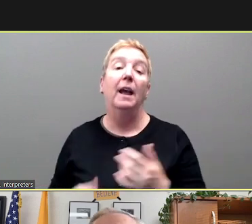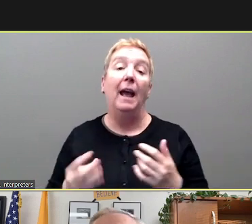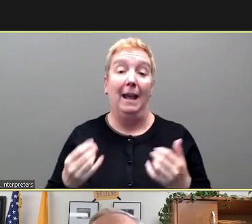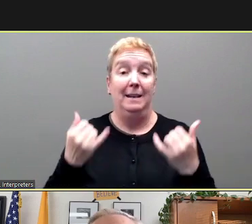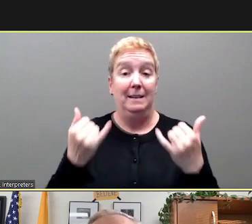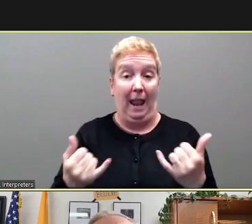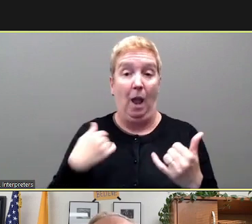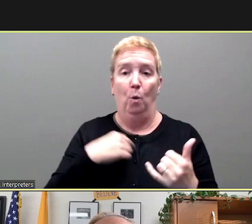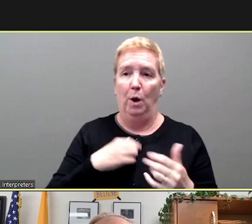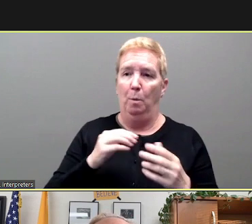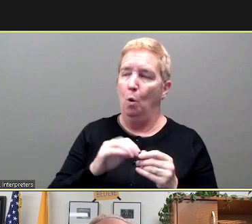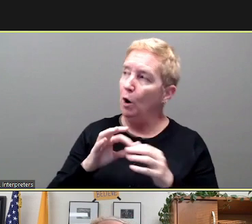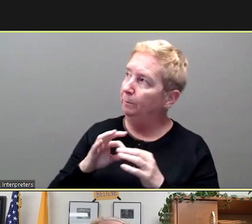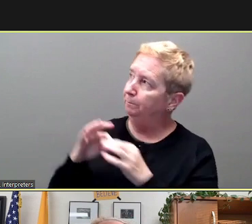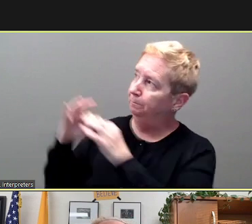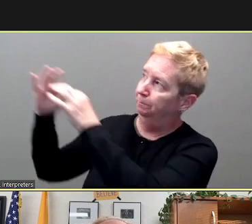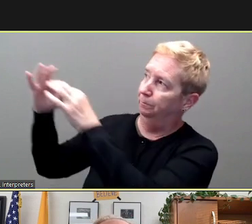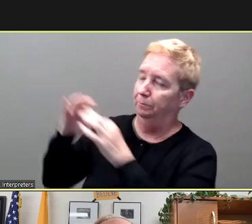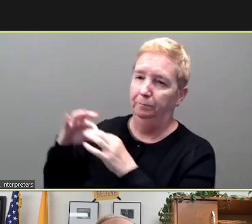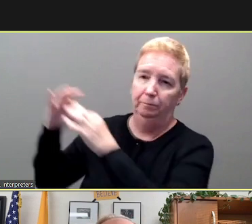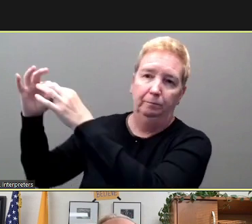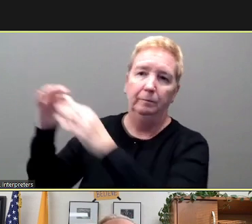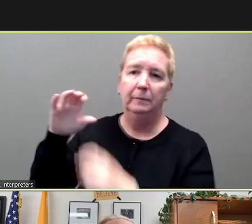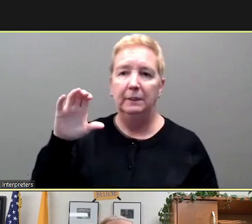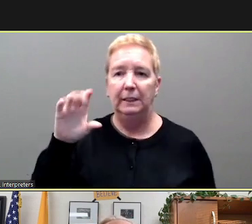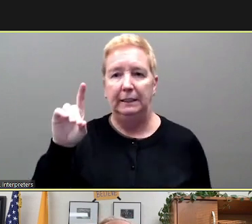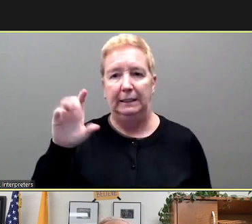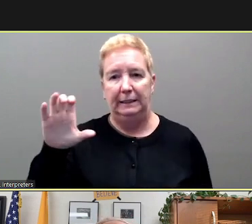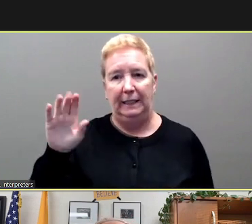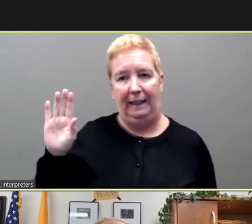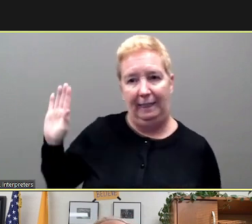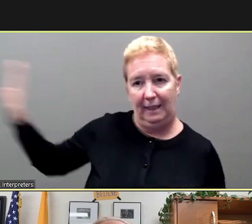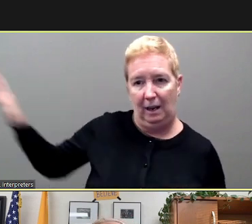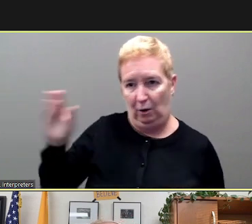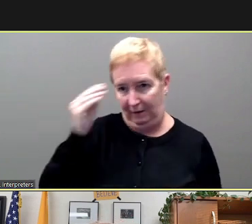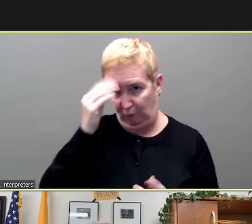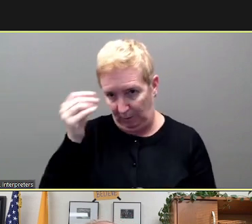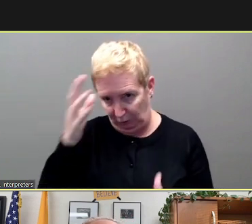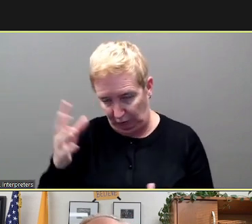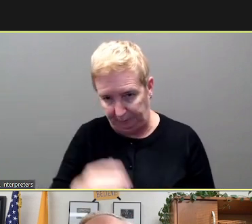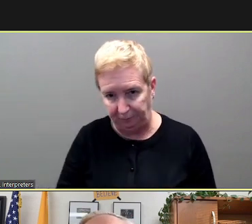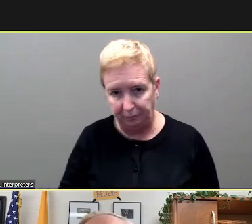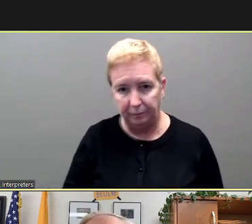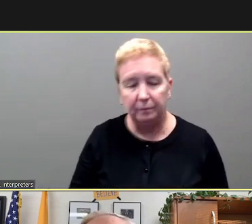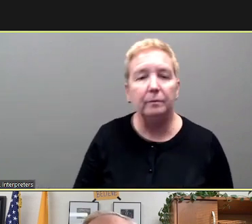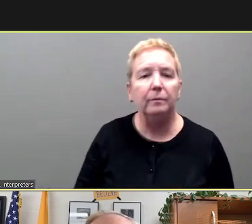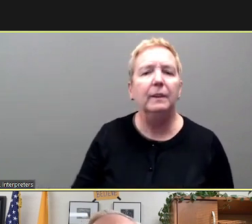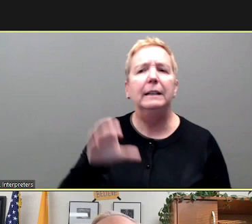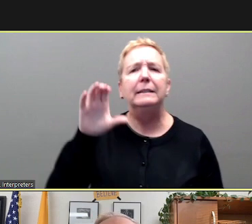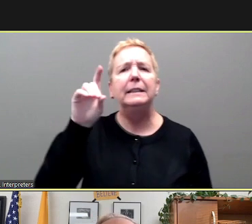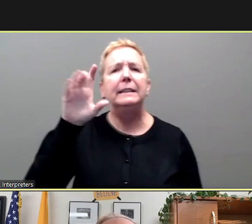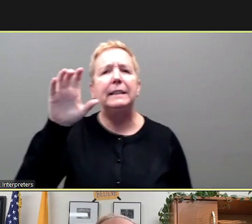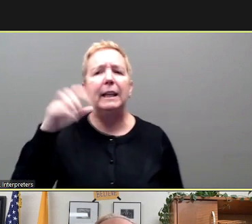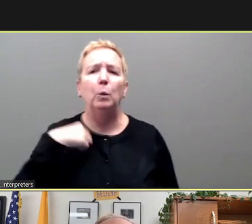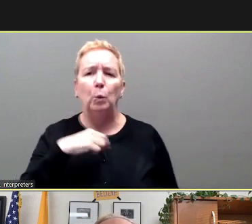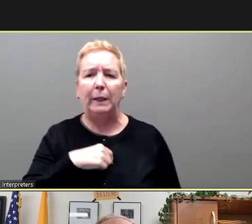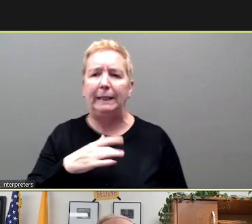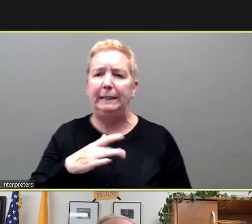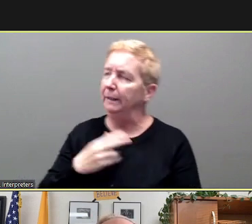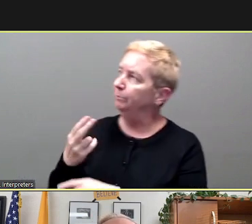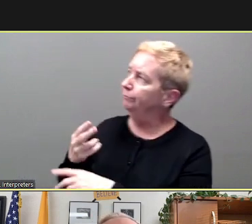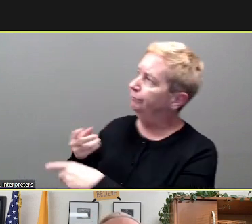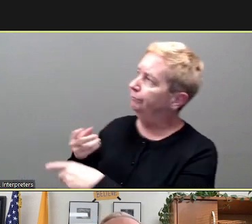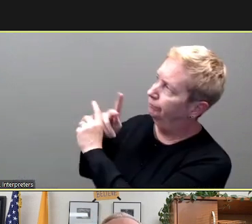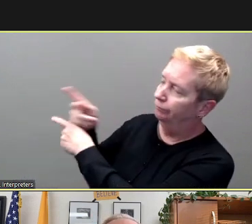to the CDC now with data. And so this is one of the references we make to the CDC data that we look at every week. This